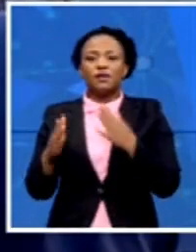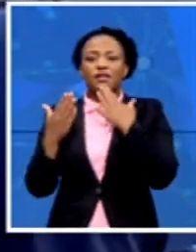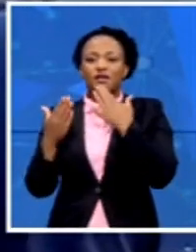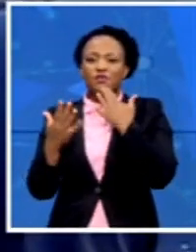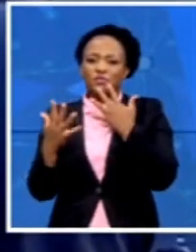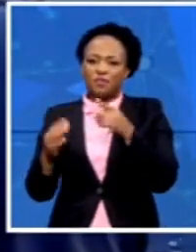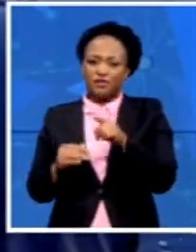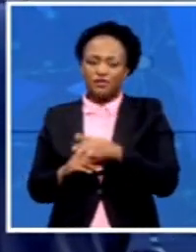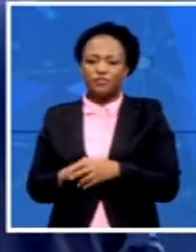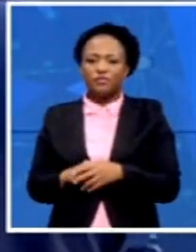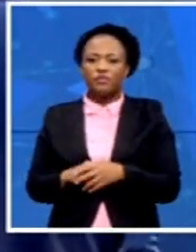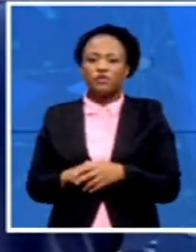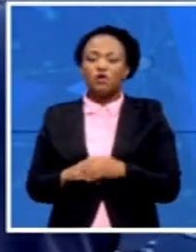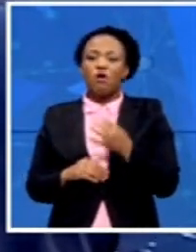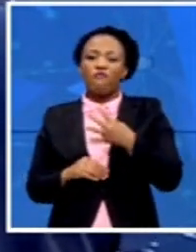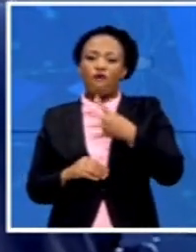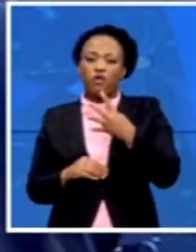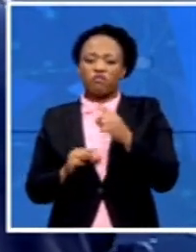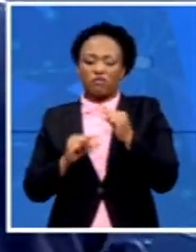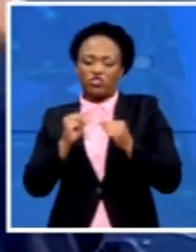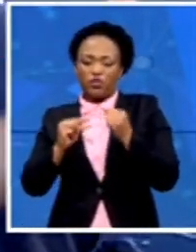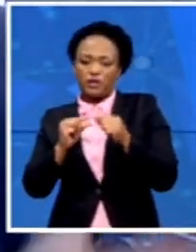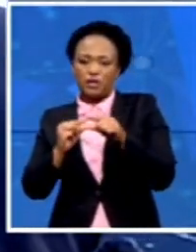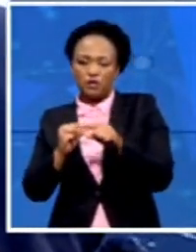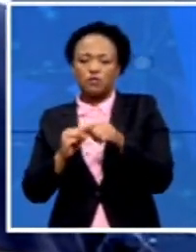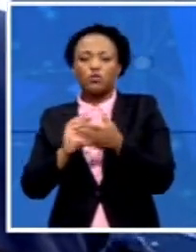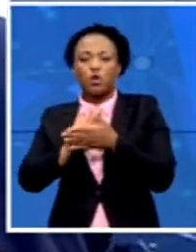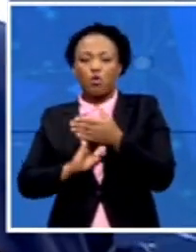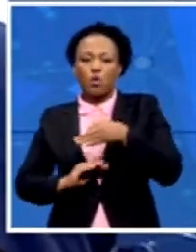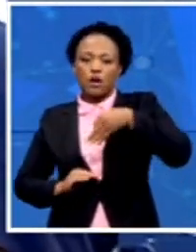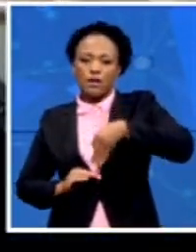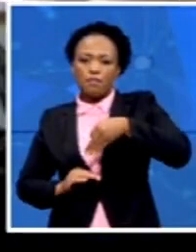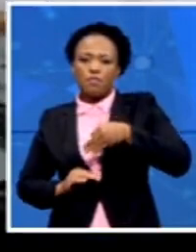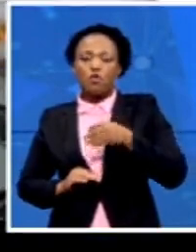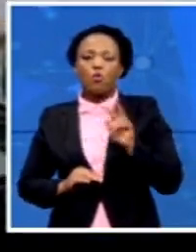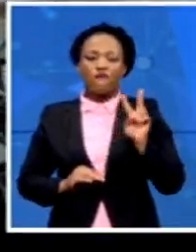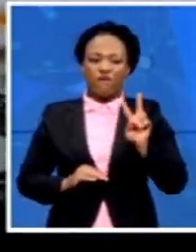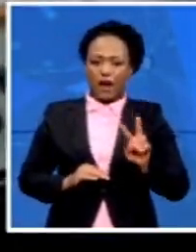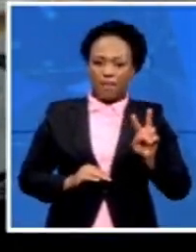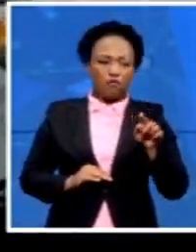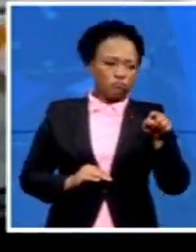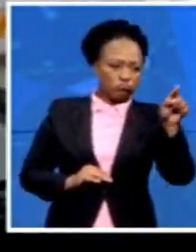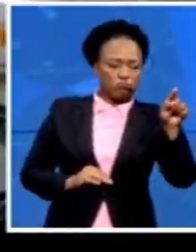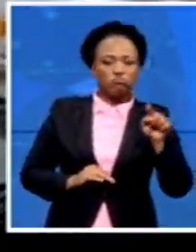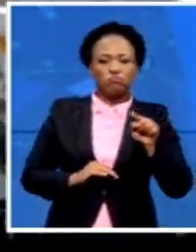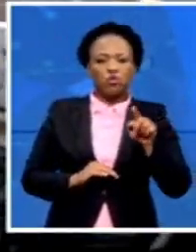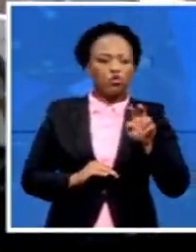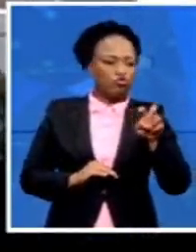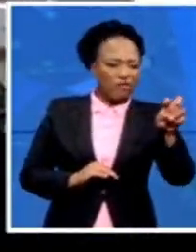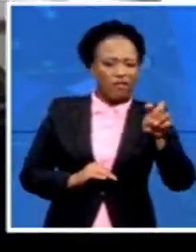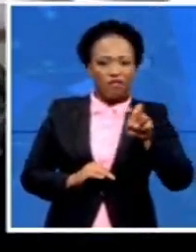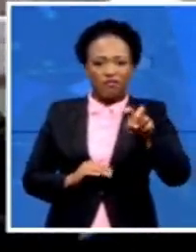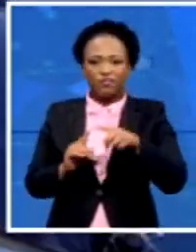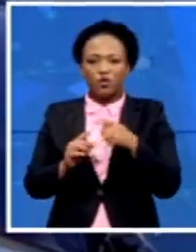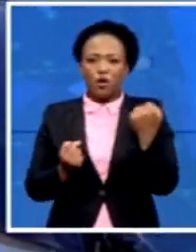driving to Swakopmund in Namibia. Today we're to Freiburg. Each day we're doing a few kilometers, testing the car, logging data. We have some master students on